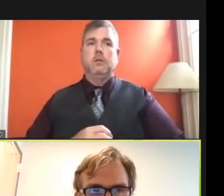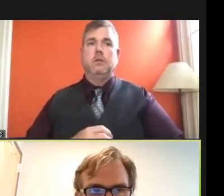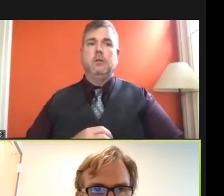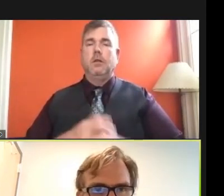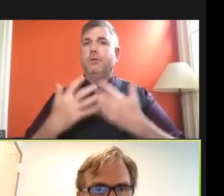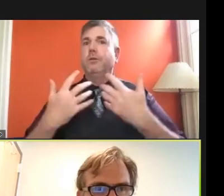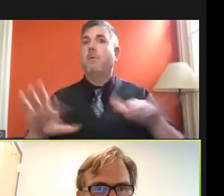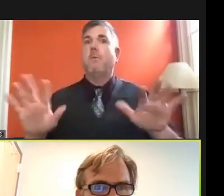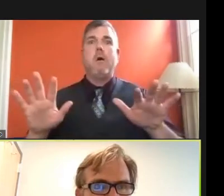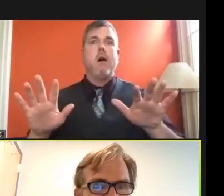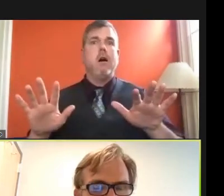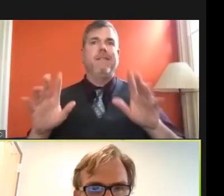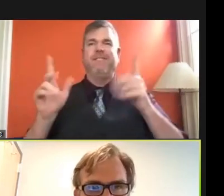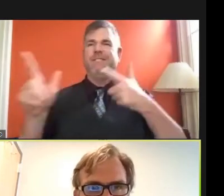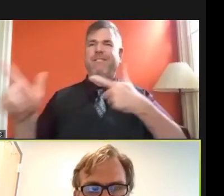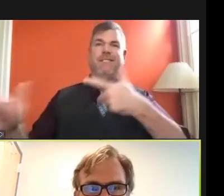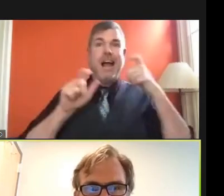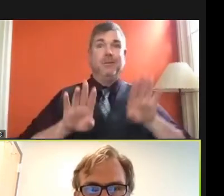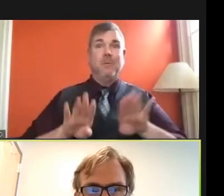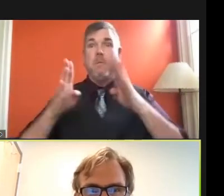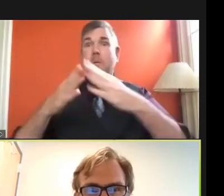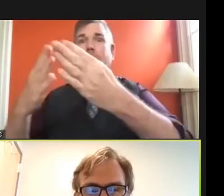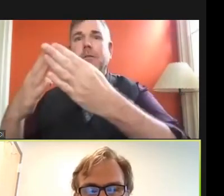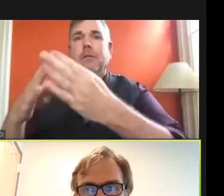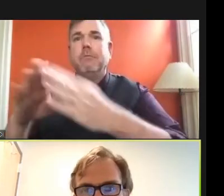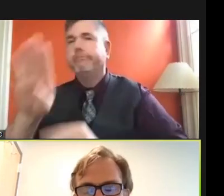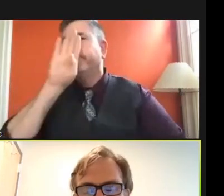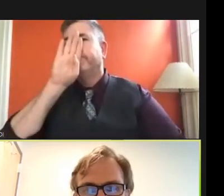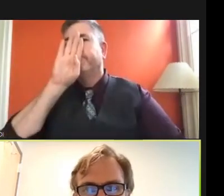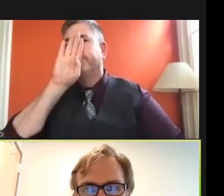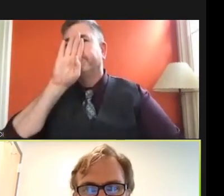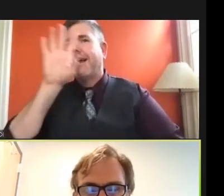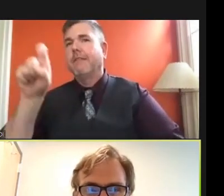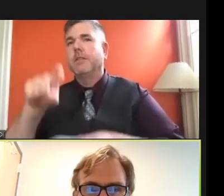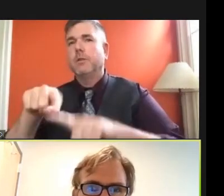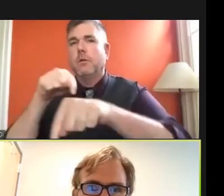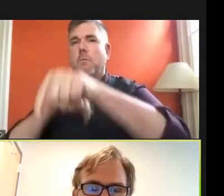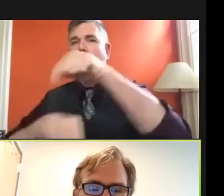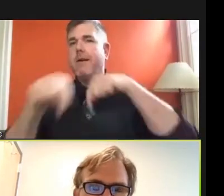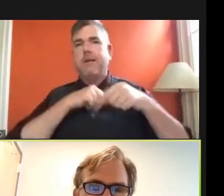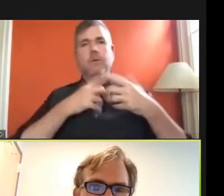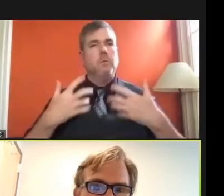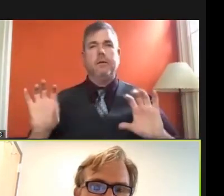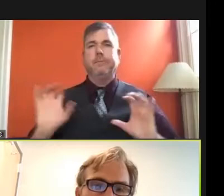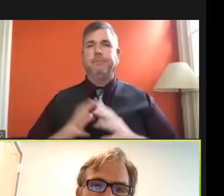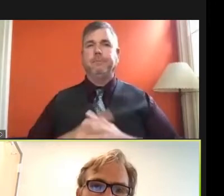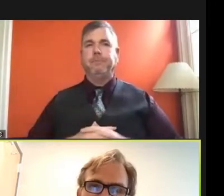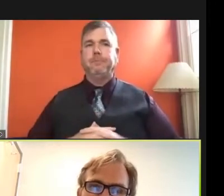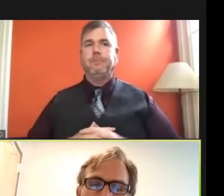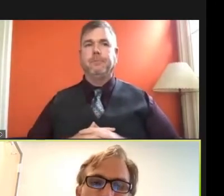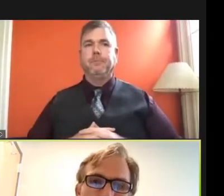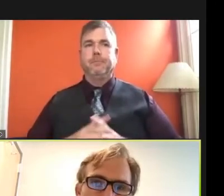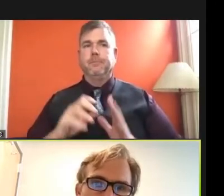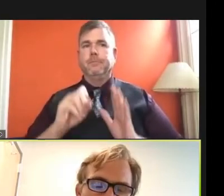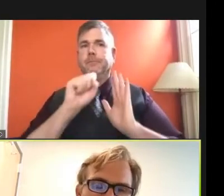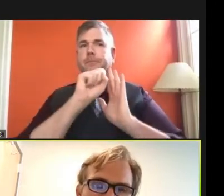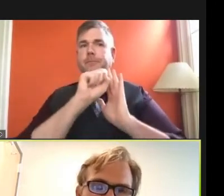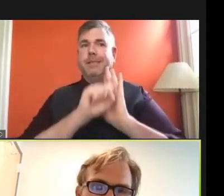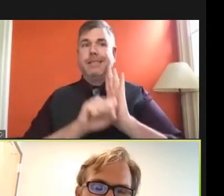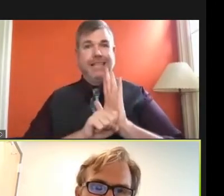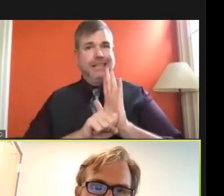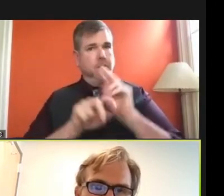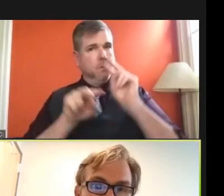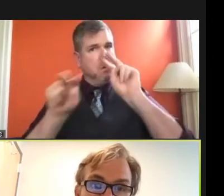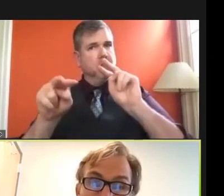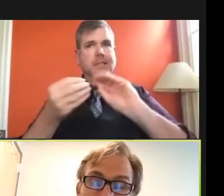at the numbers. And there's some conversation about whether or not there needs to be a more aggressive return to a shelter in